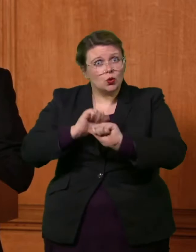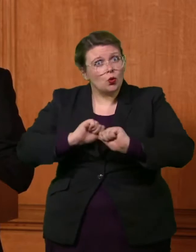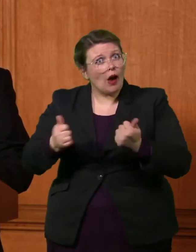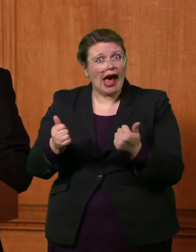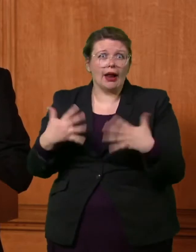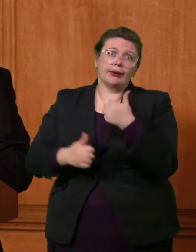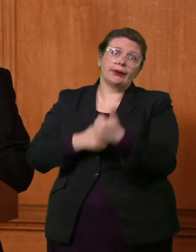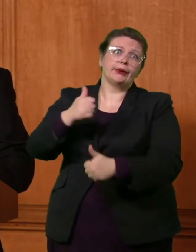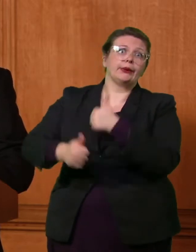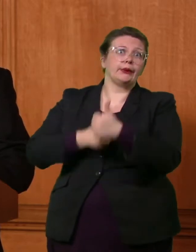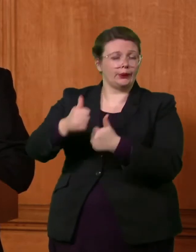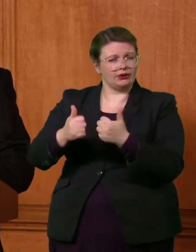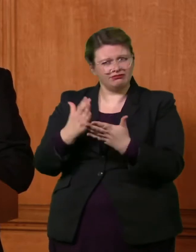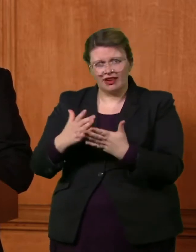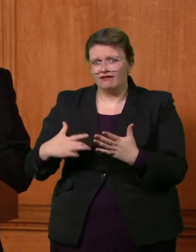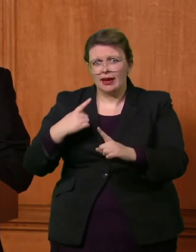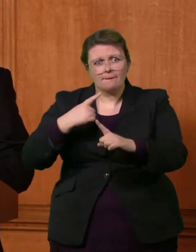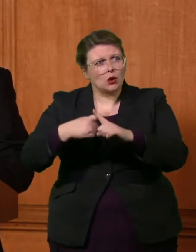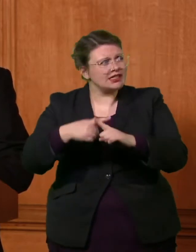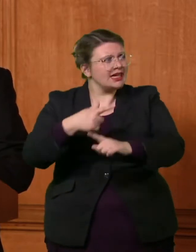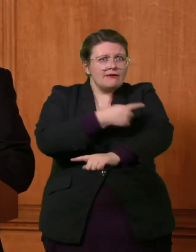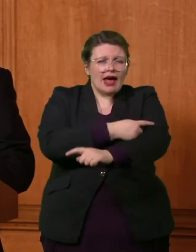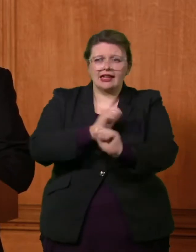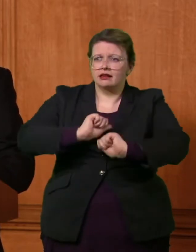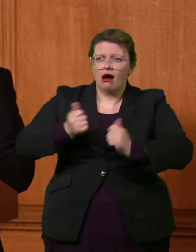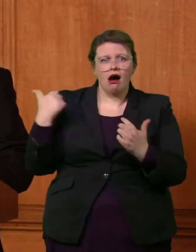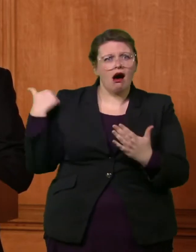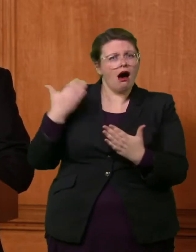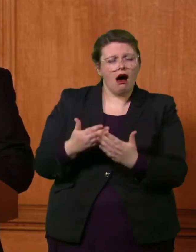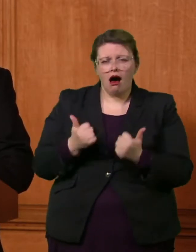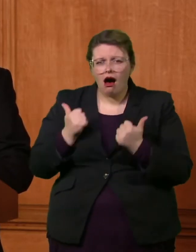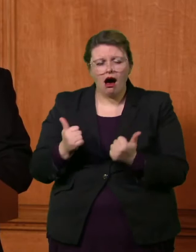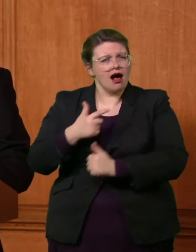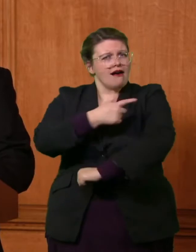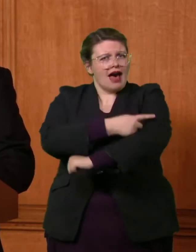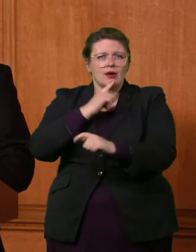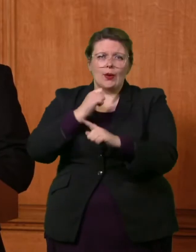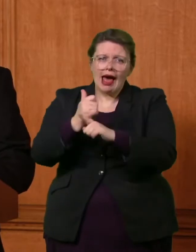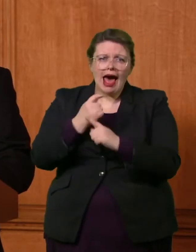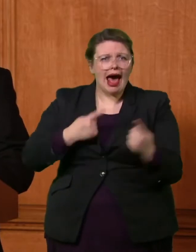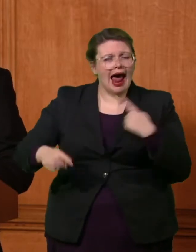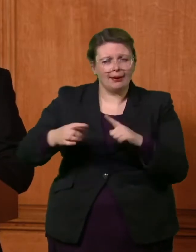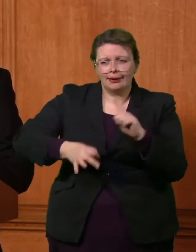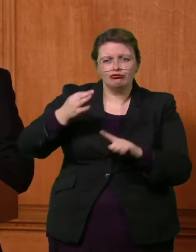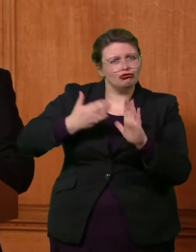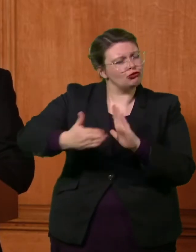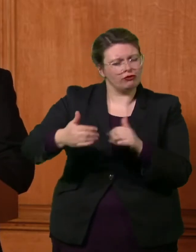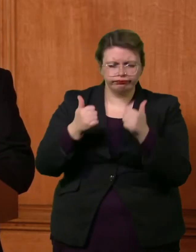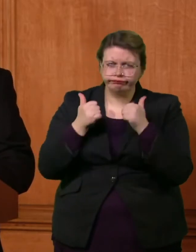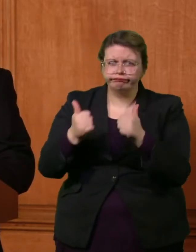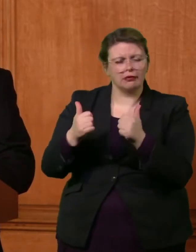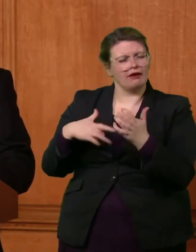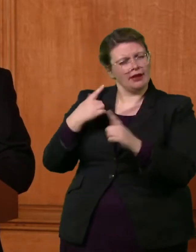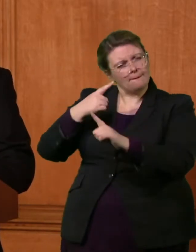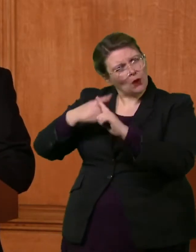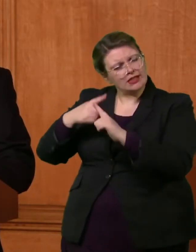about vaccines and how they are going to change how we live and what the disease is like between now